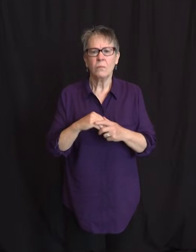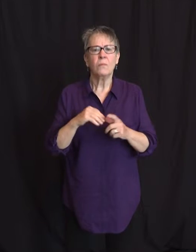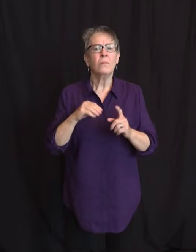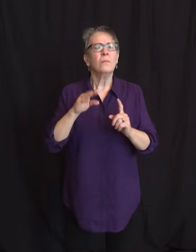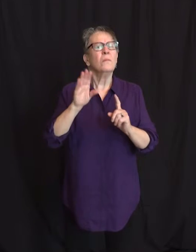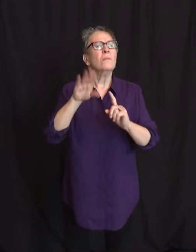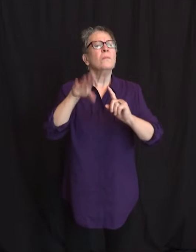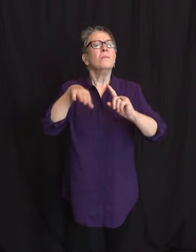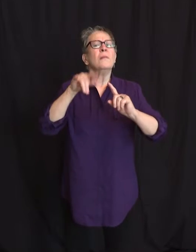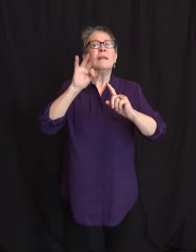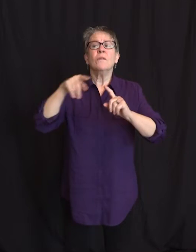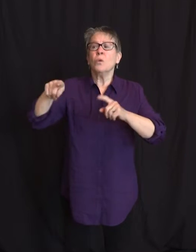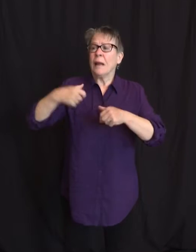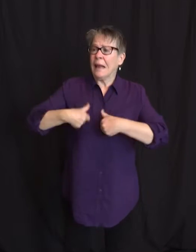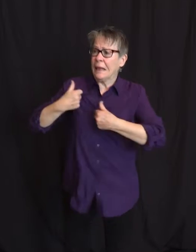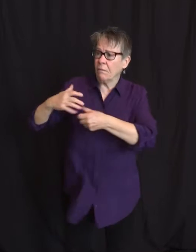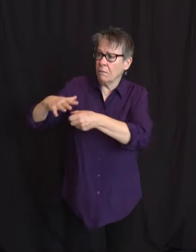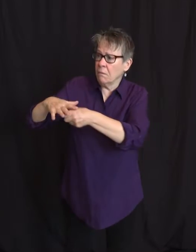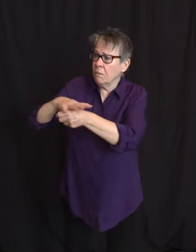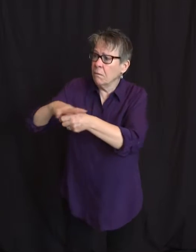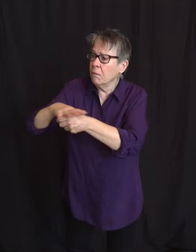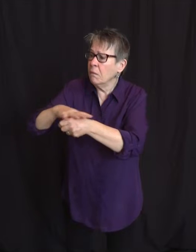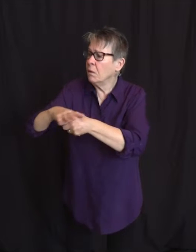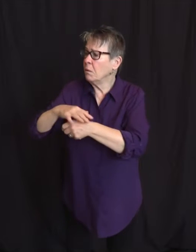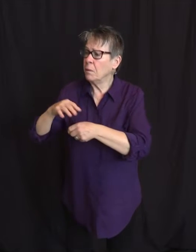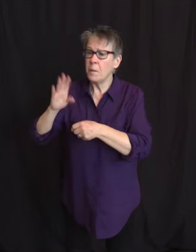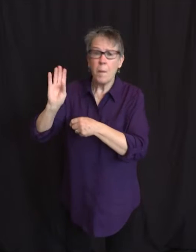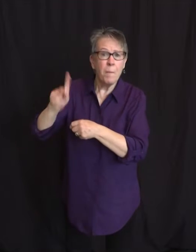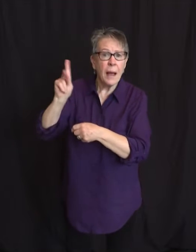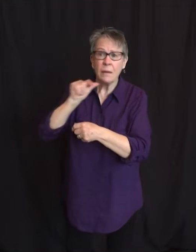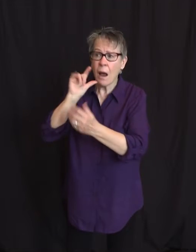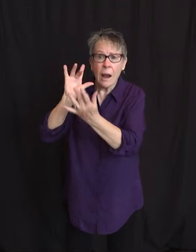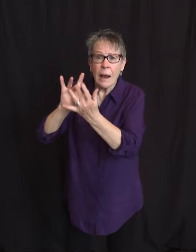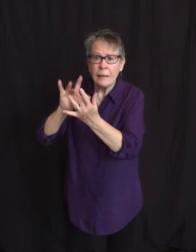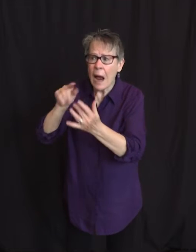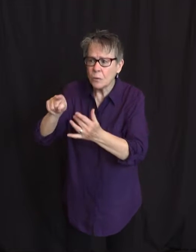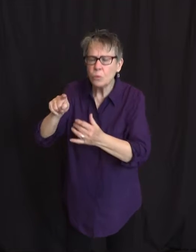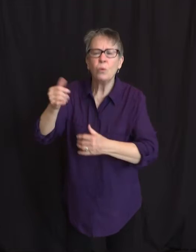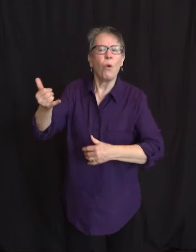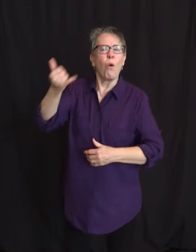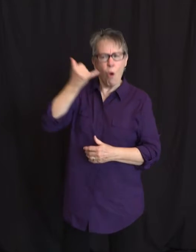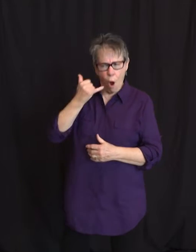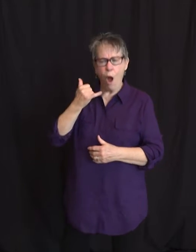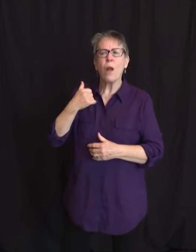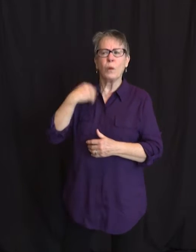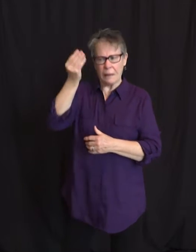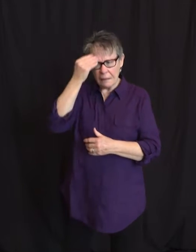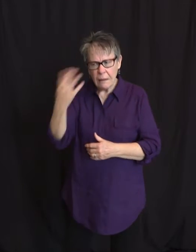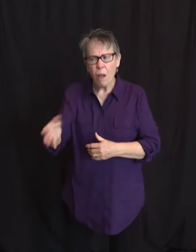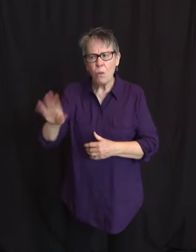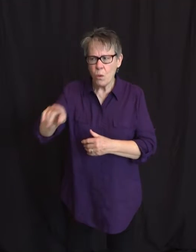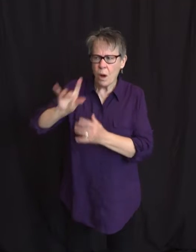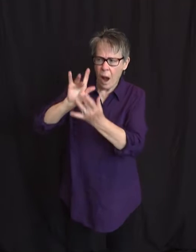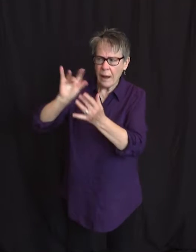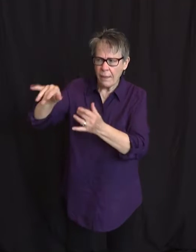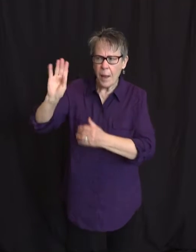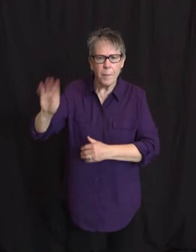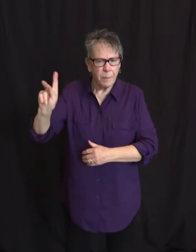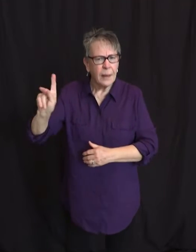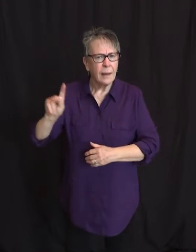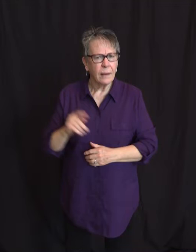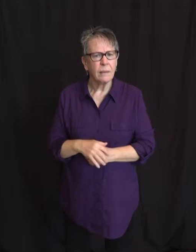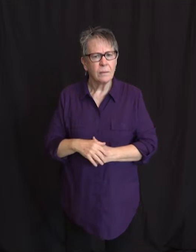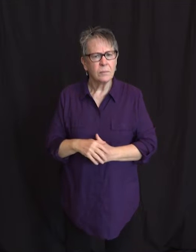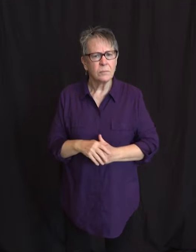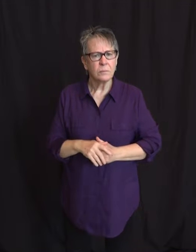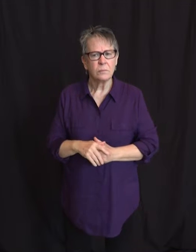Now, there's a lot more we need to do to fix that program. One thing that we did in the bill that we just passed was to set aside